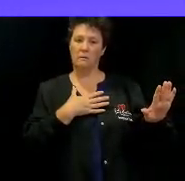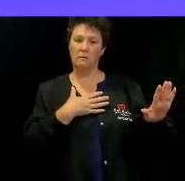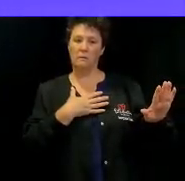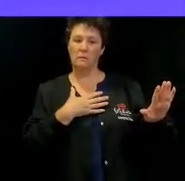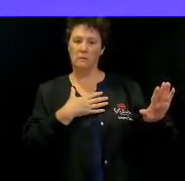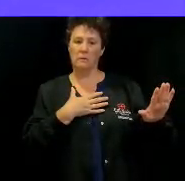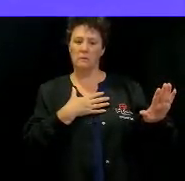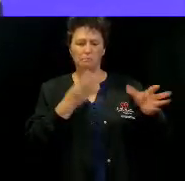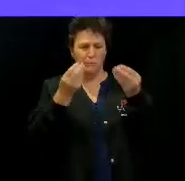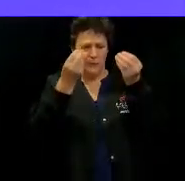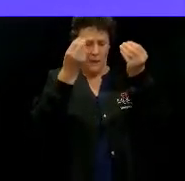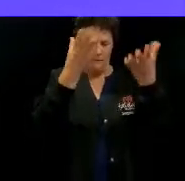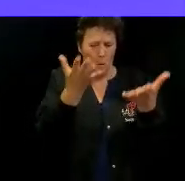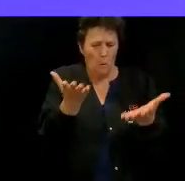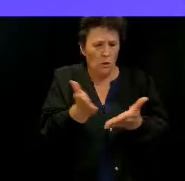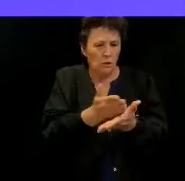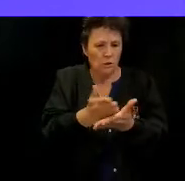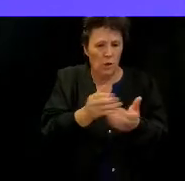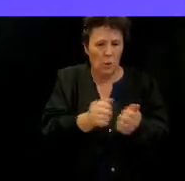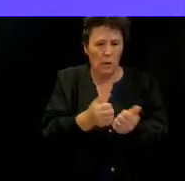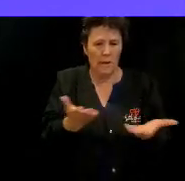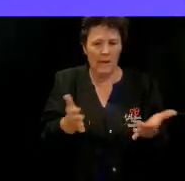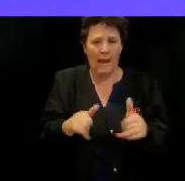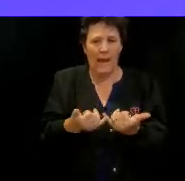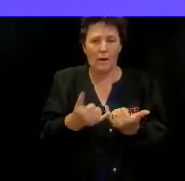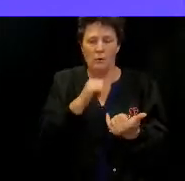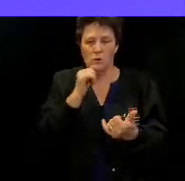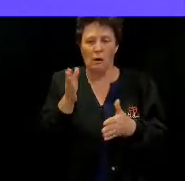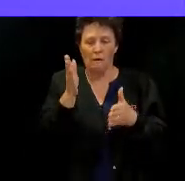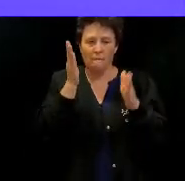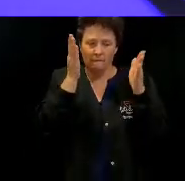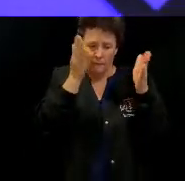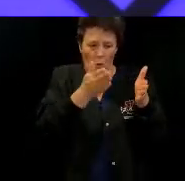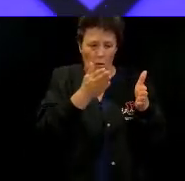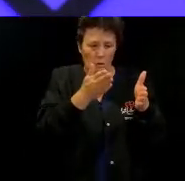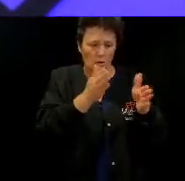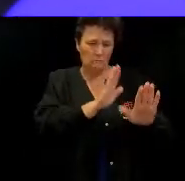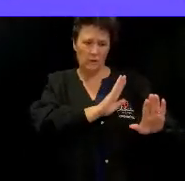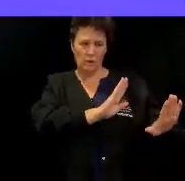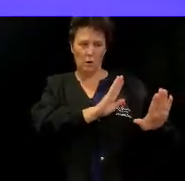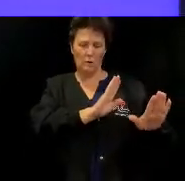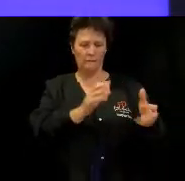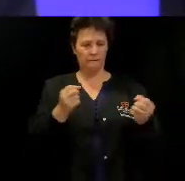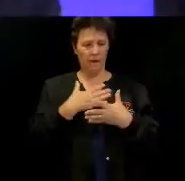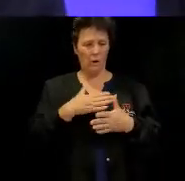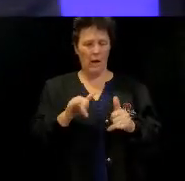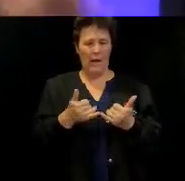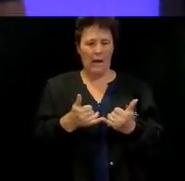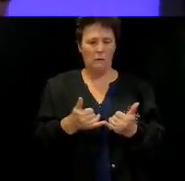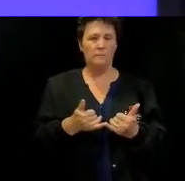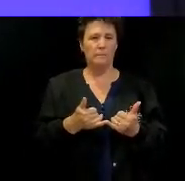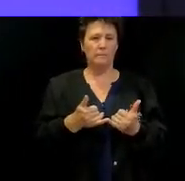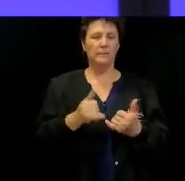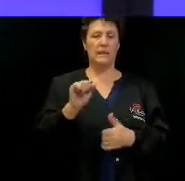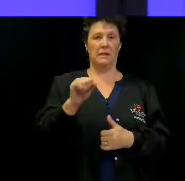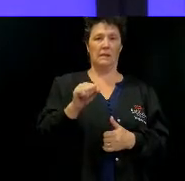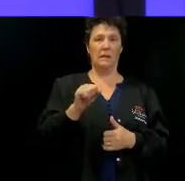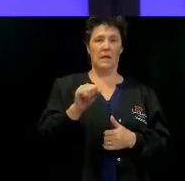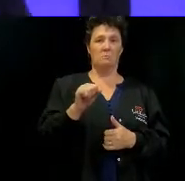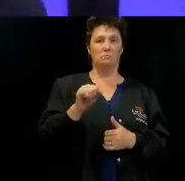little bit. How do we not yield to fear? How do we not yield to fear? So let me ask you a question. Is fear an